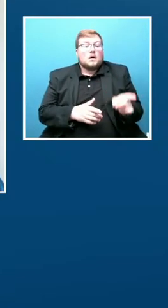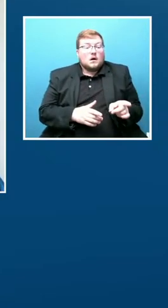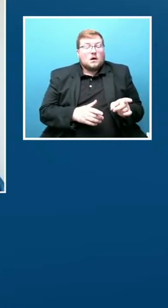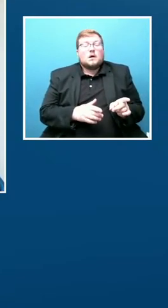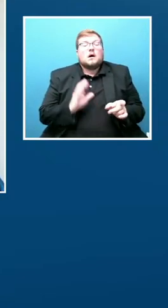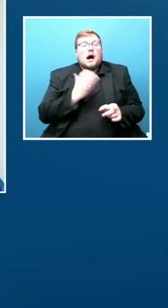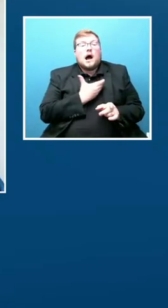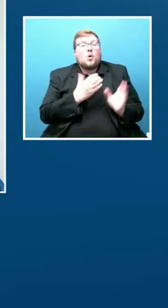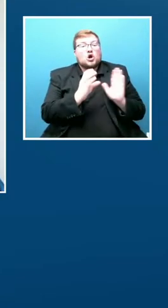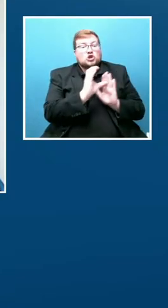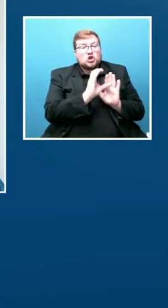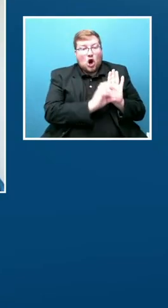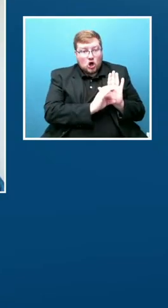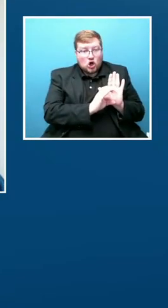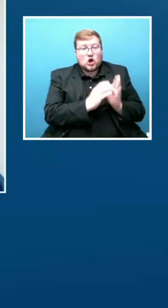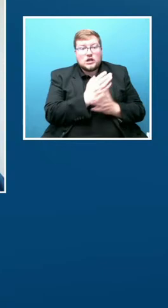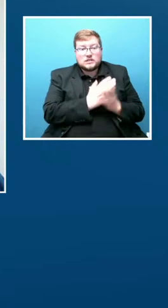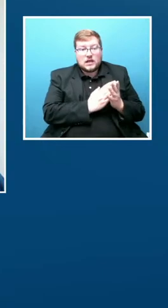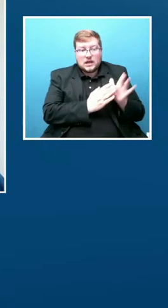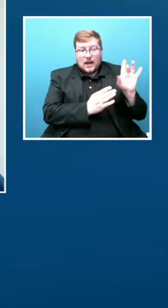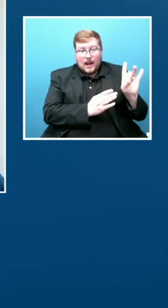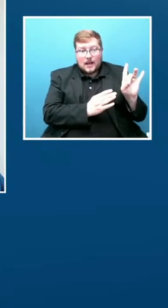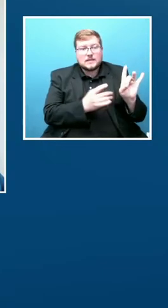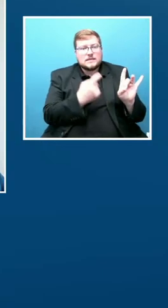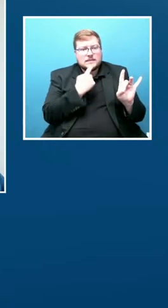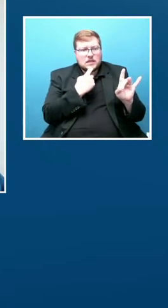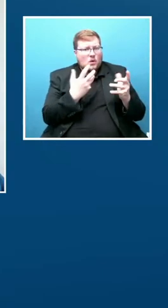in Section 8 does talk about